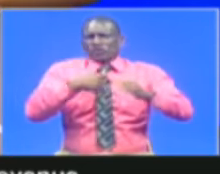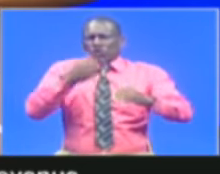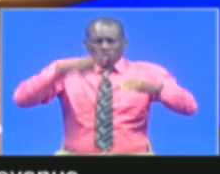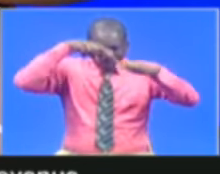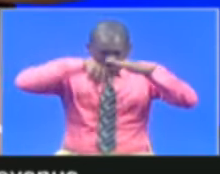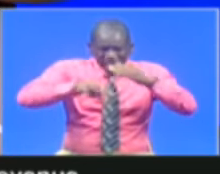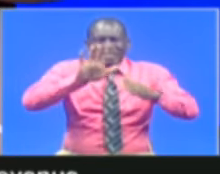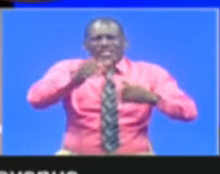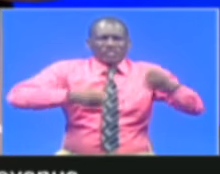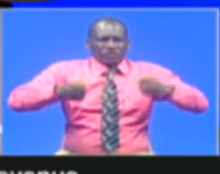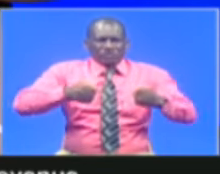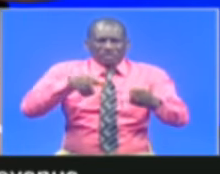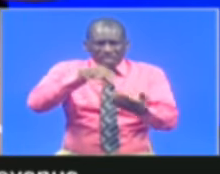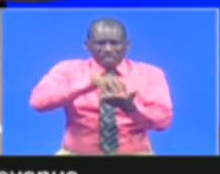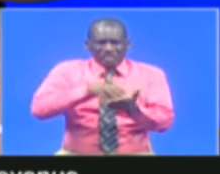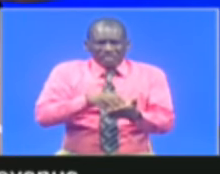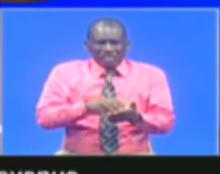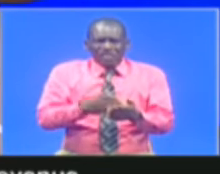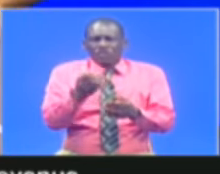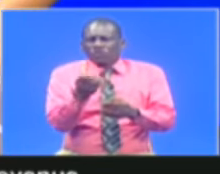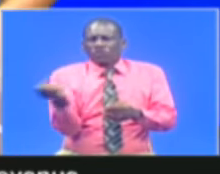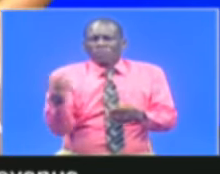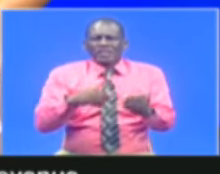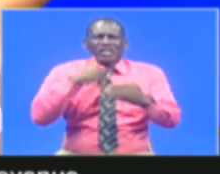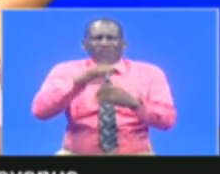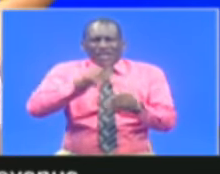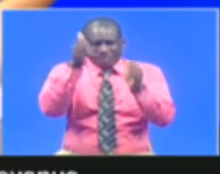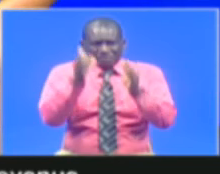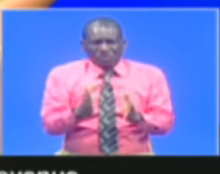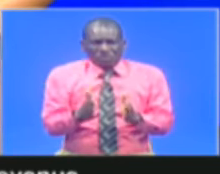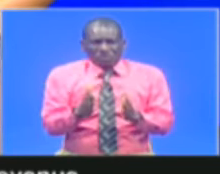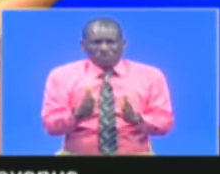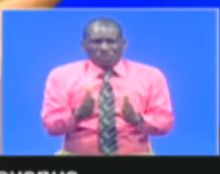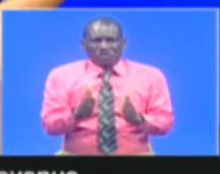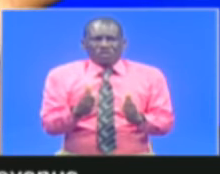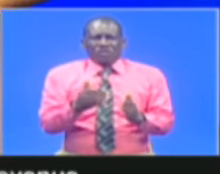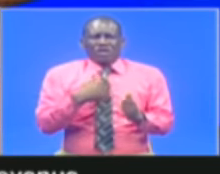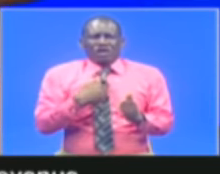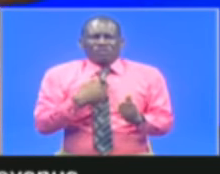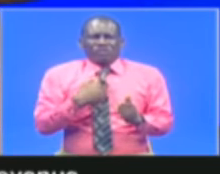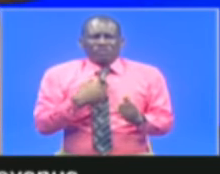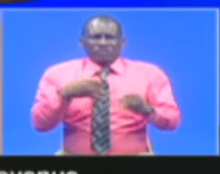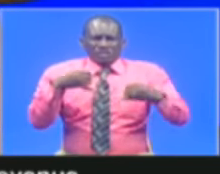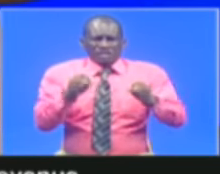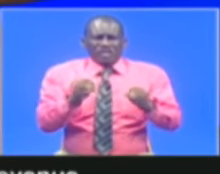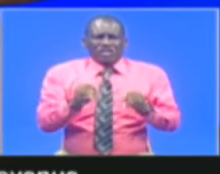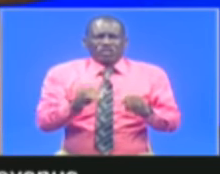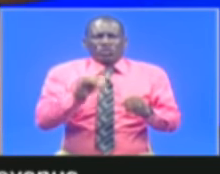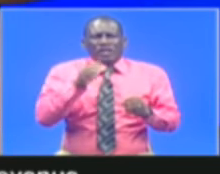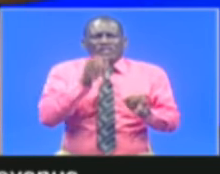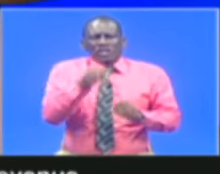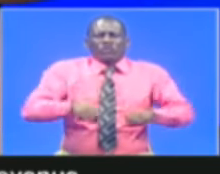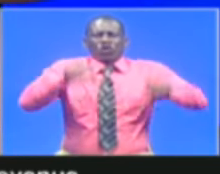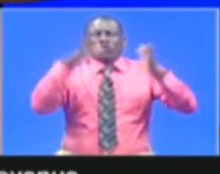his car. Now, this case coming just months after another has reignited the age-old debate on whether an officer has the